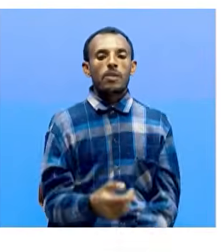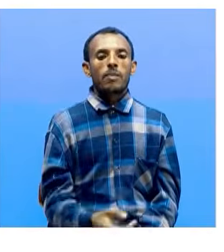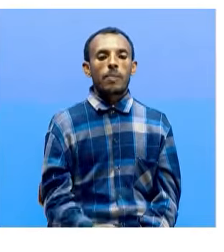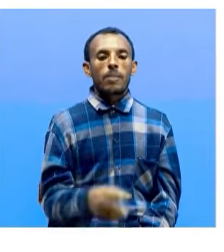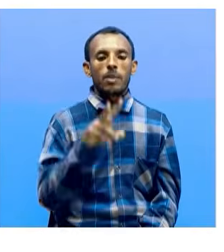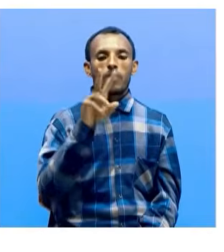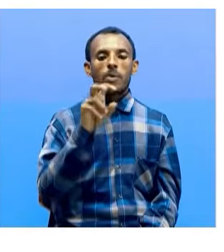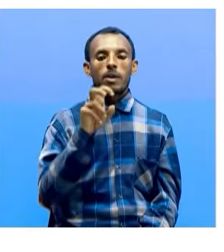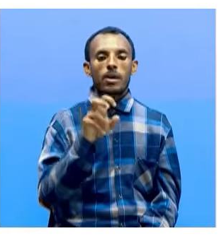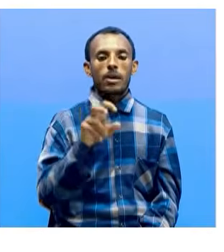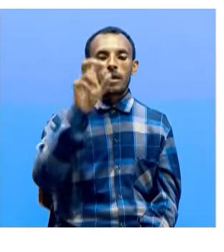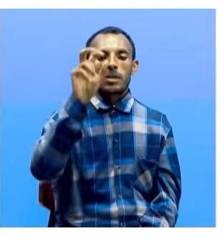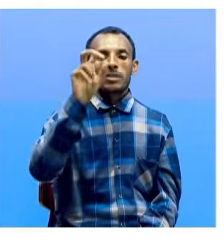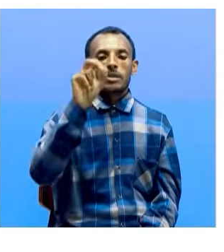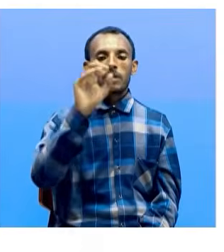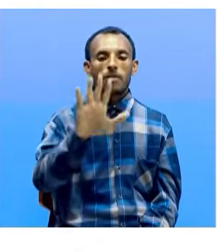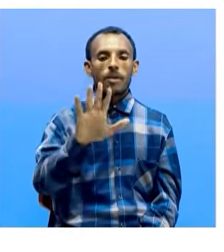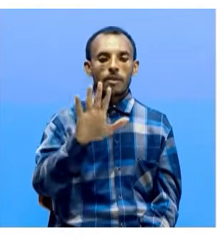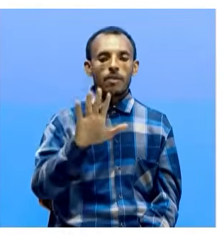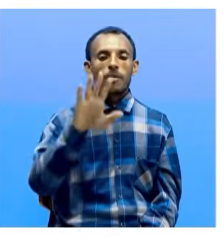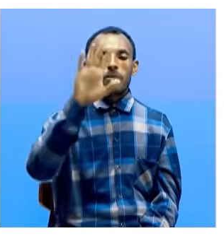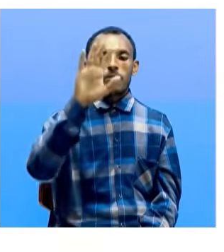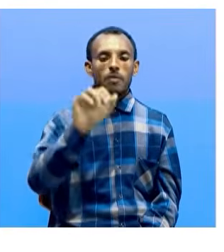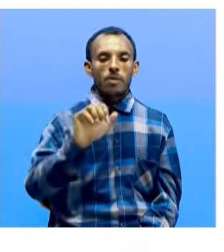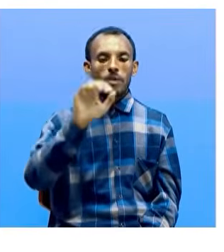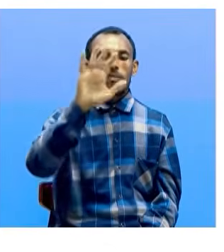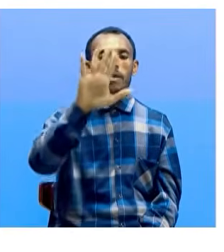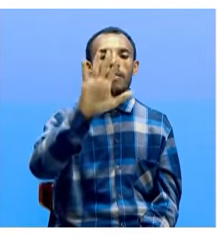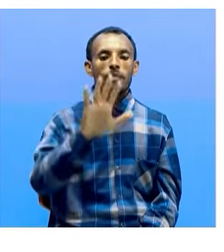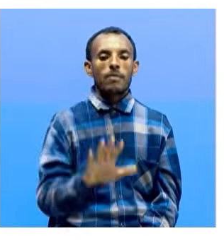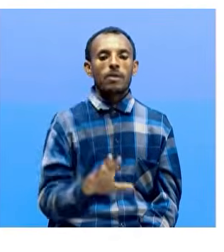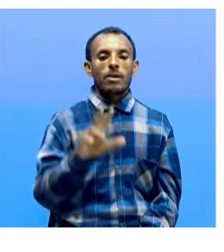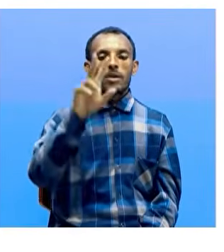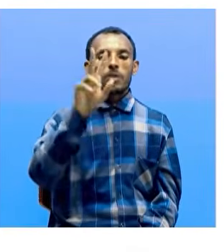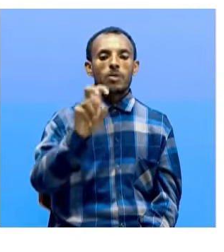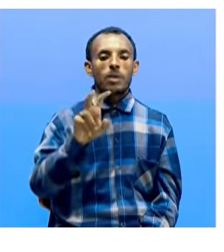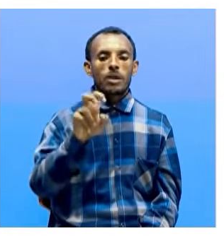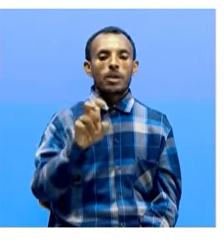20, 35, 45, 20,